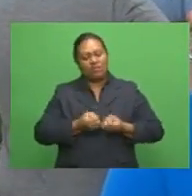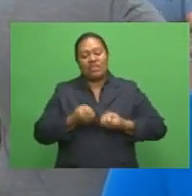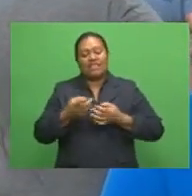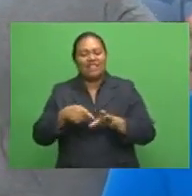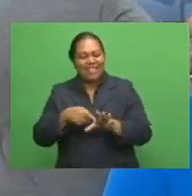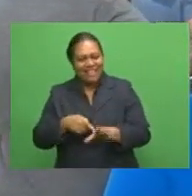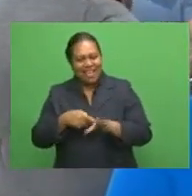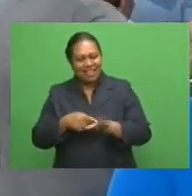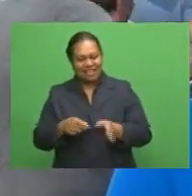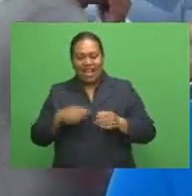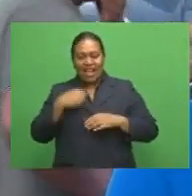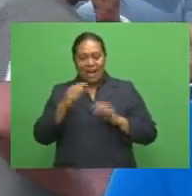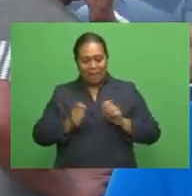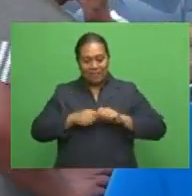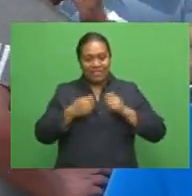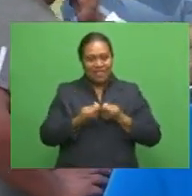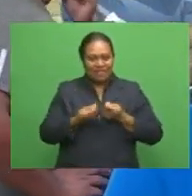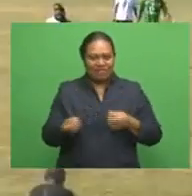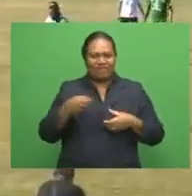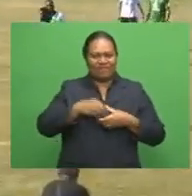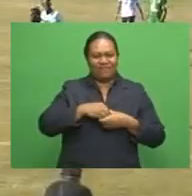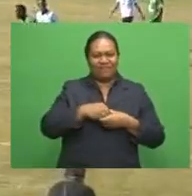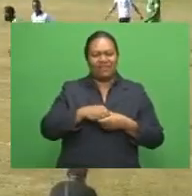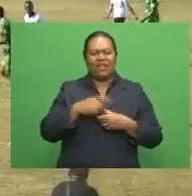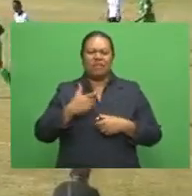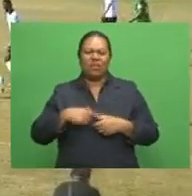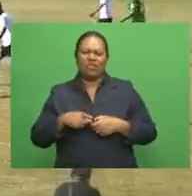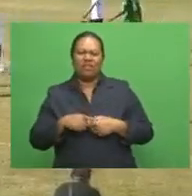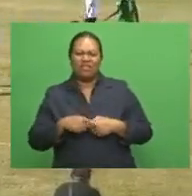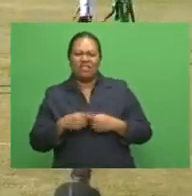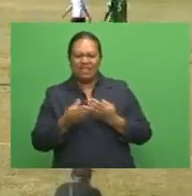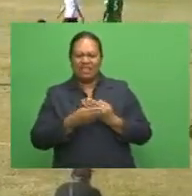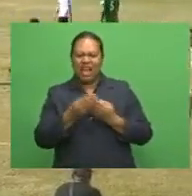game because of the card system, and